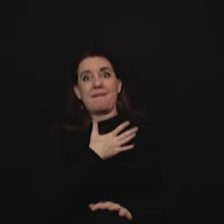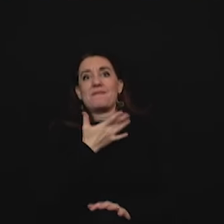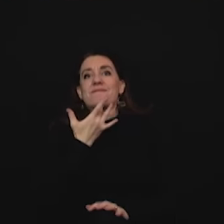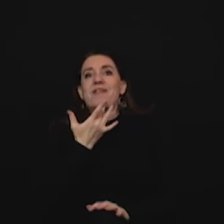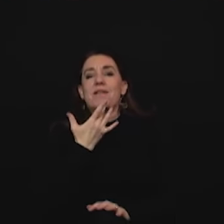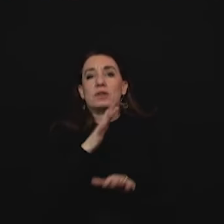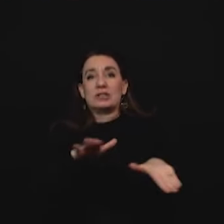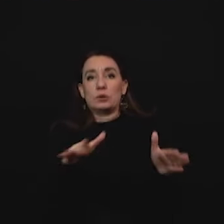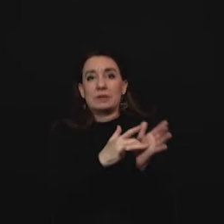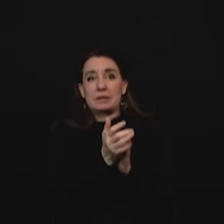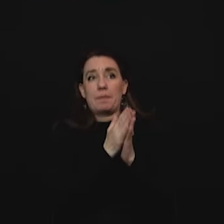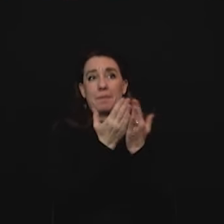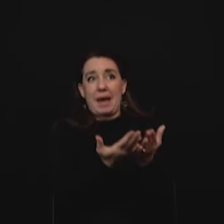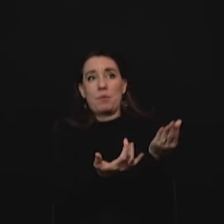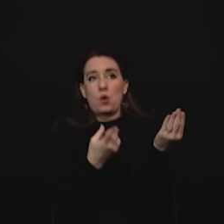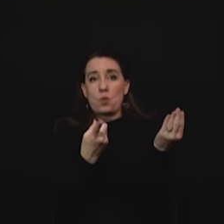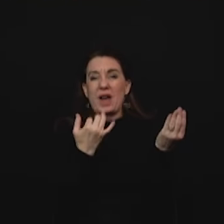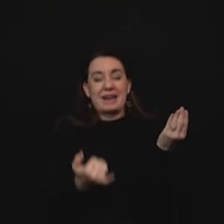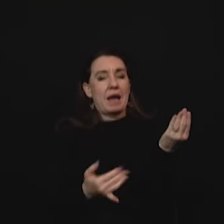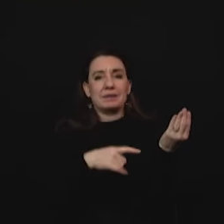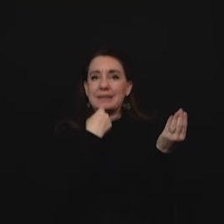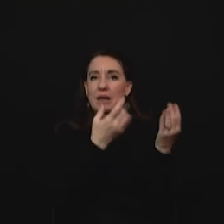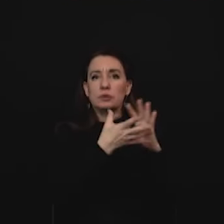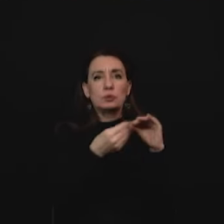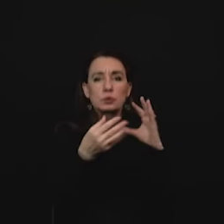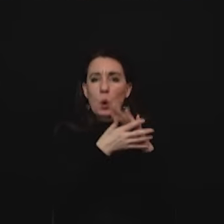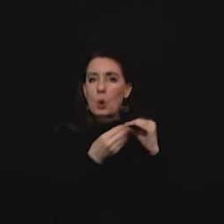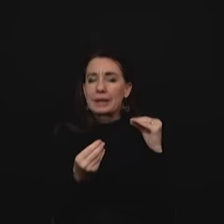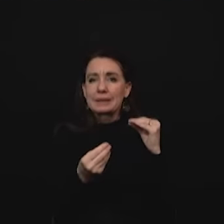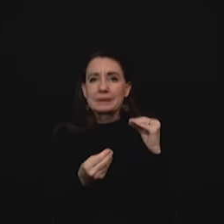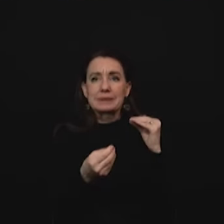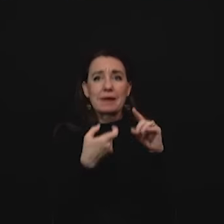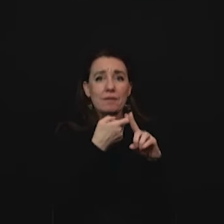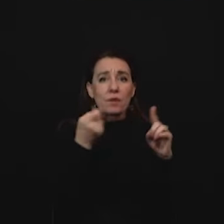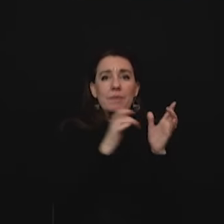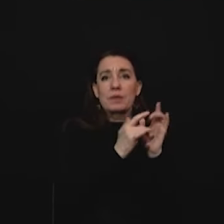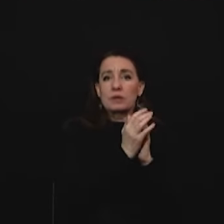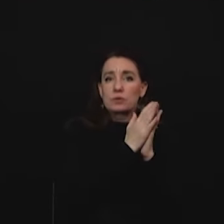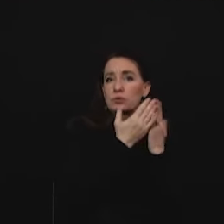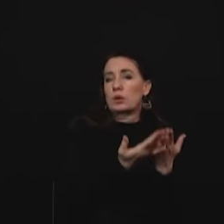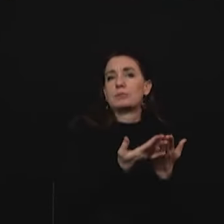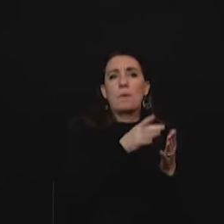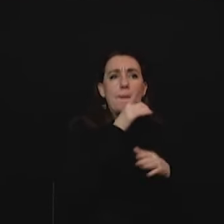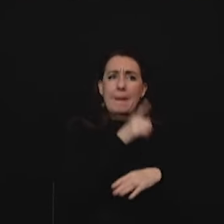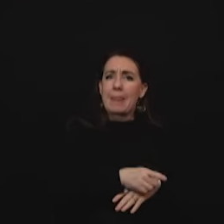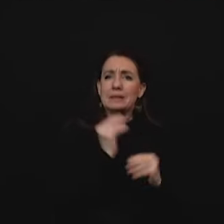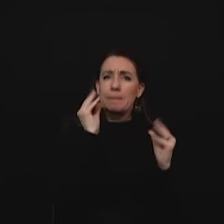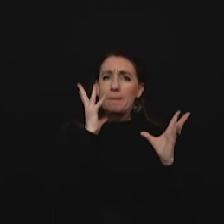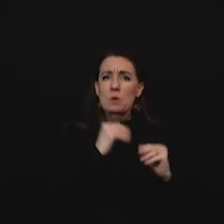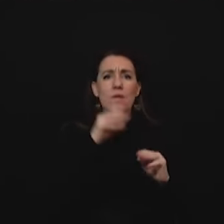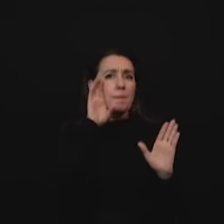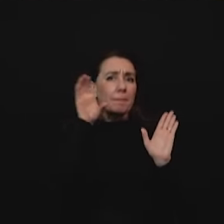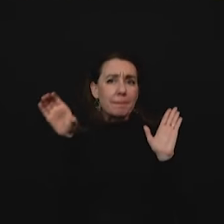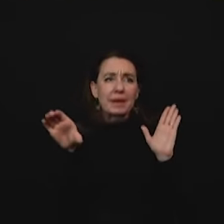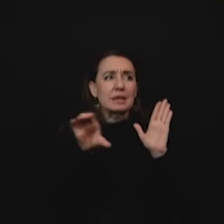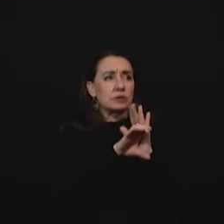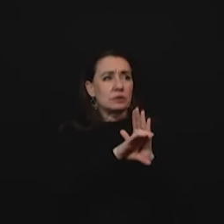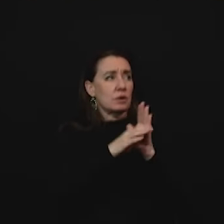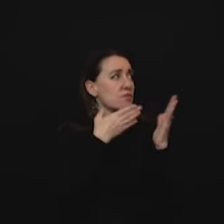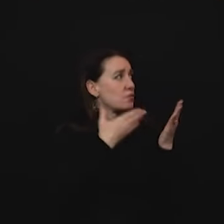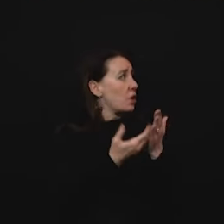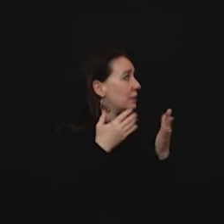Bible right now. I love the way it tells the stories from Scripture, and it's beautiful illustrations, so many great